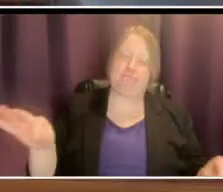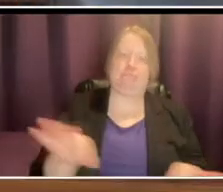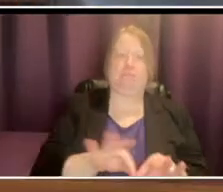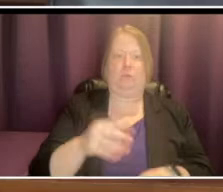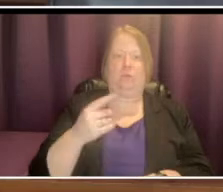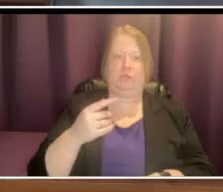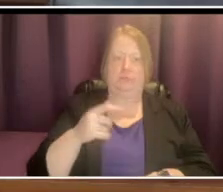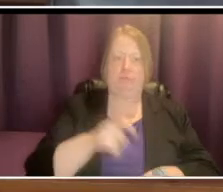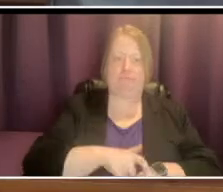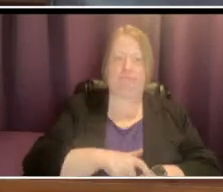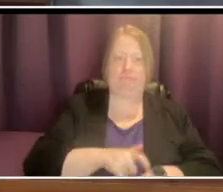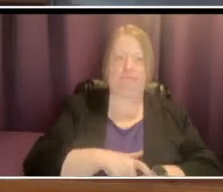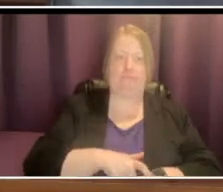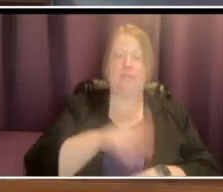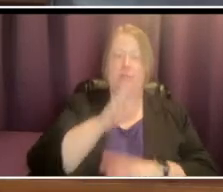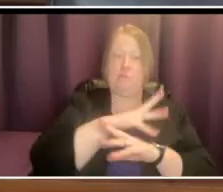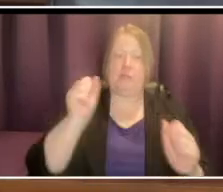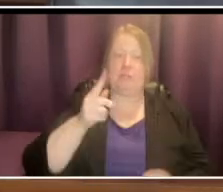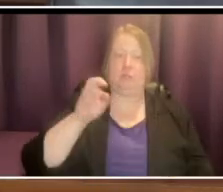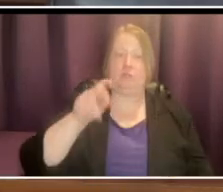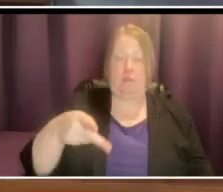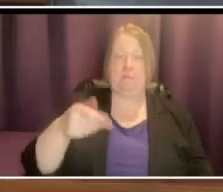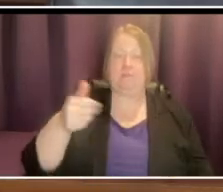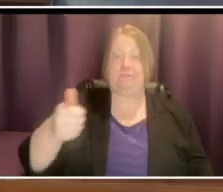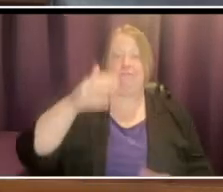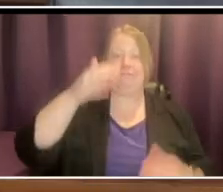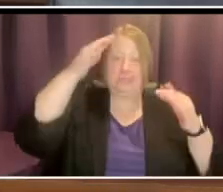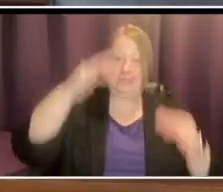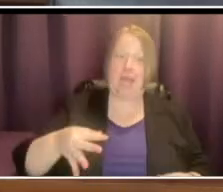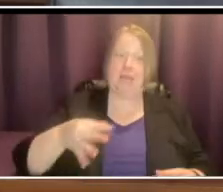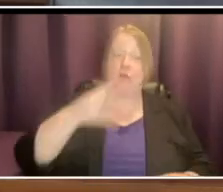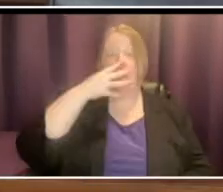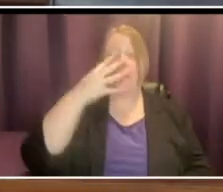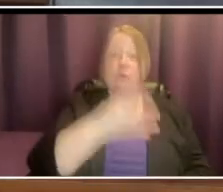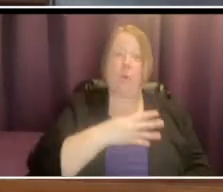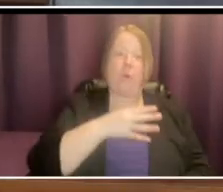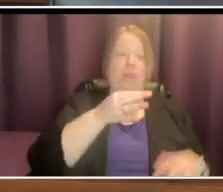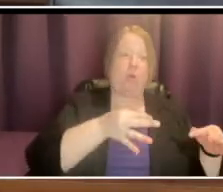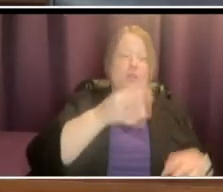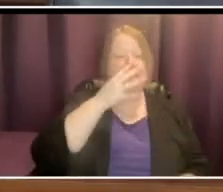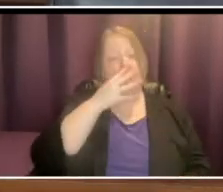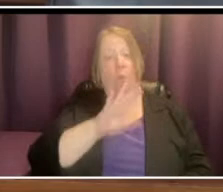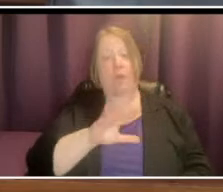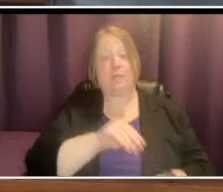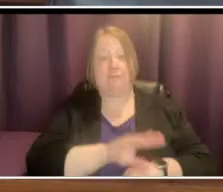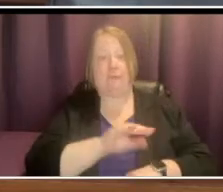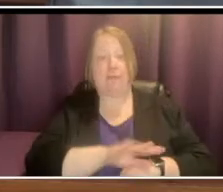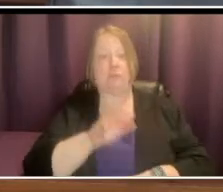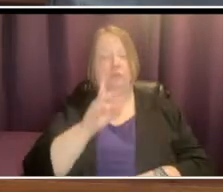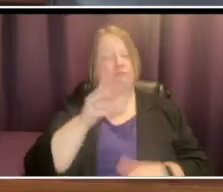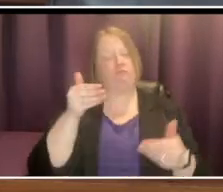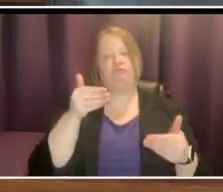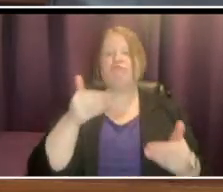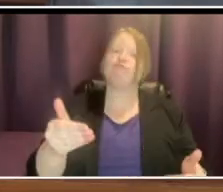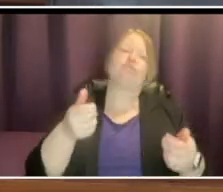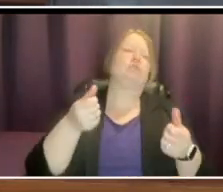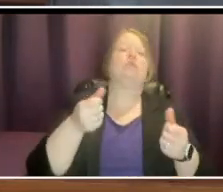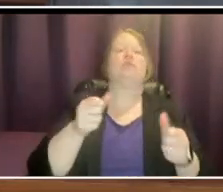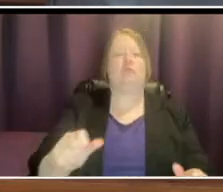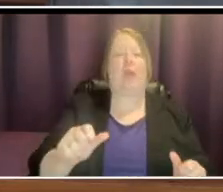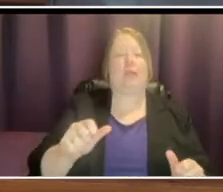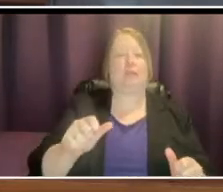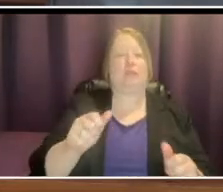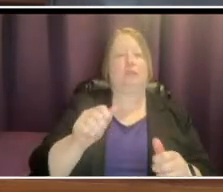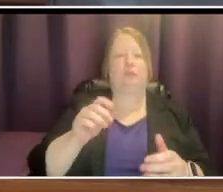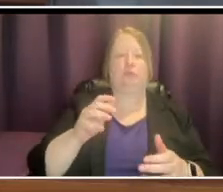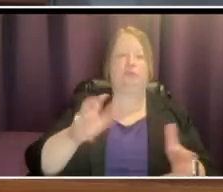choice, to ignore the courts and his advisors and to push forward to overturn the election. His efforts to